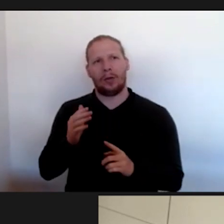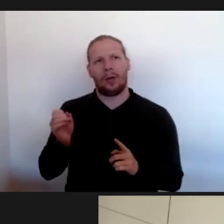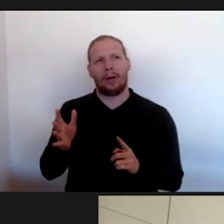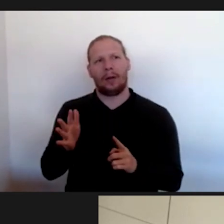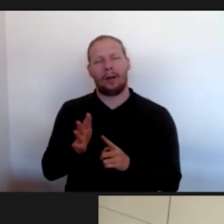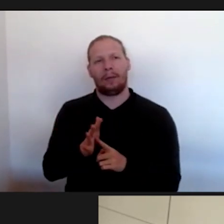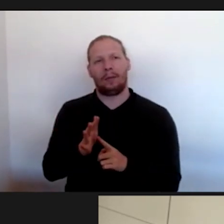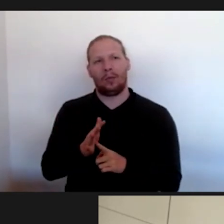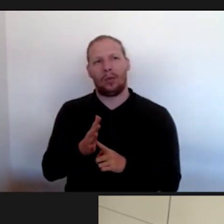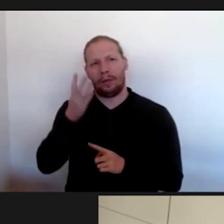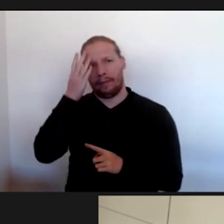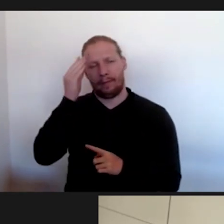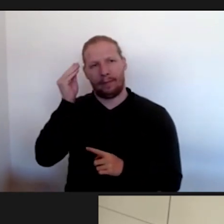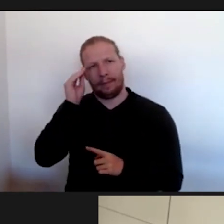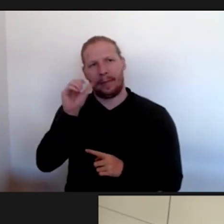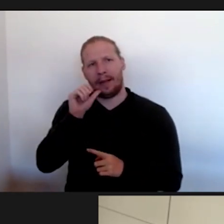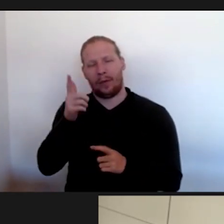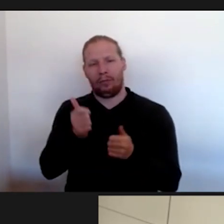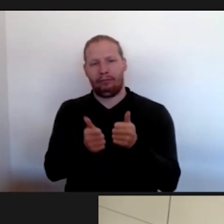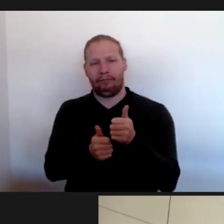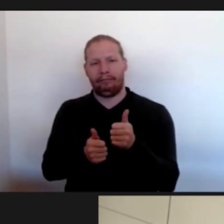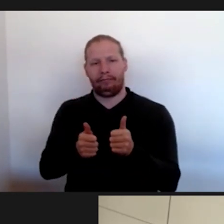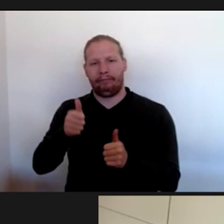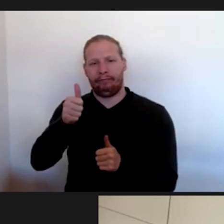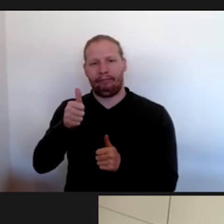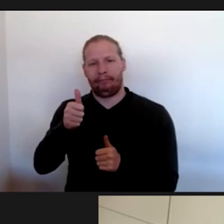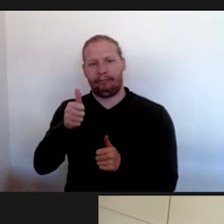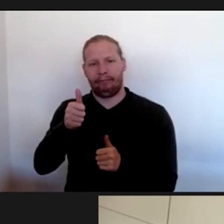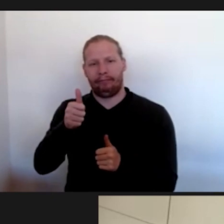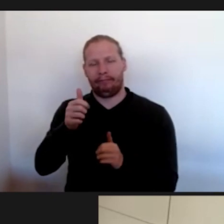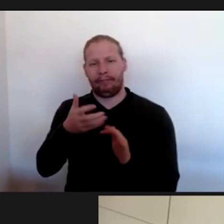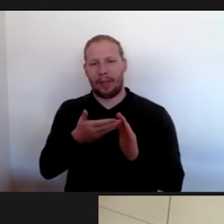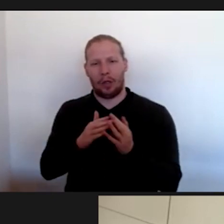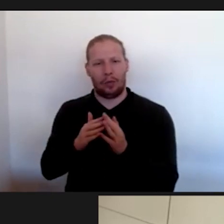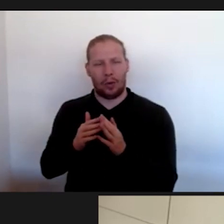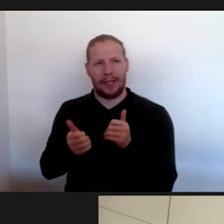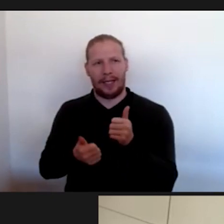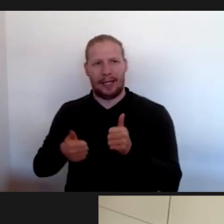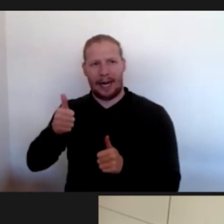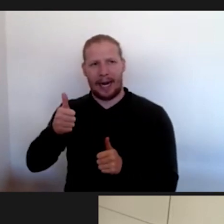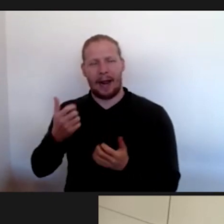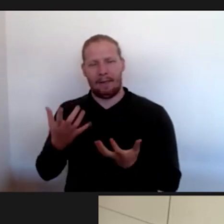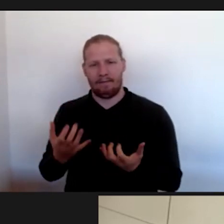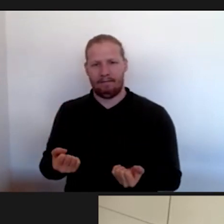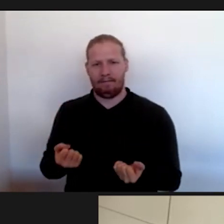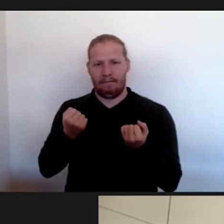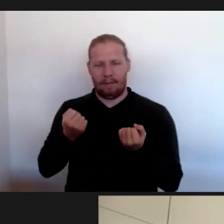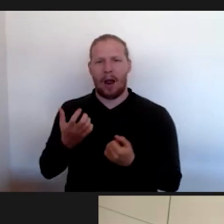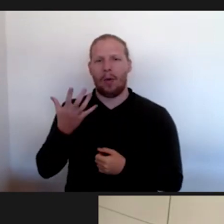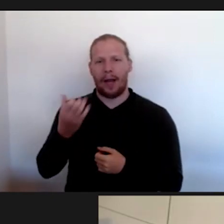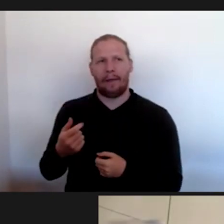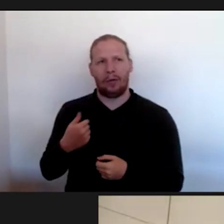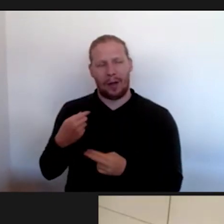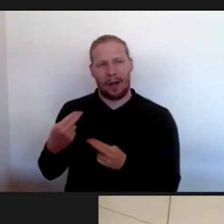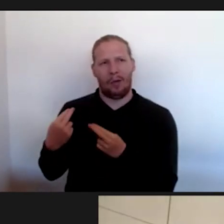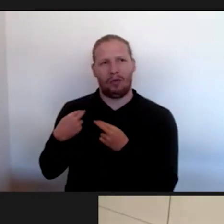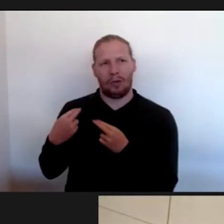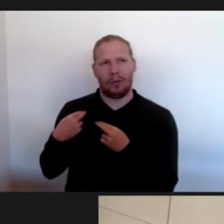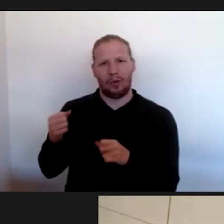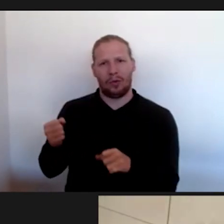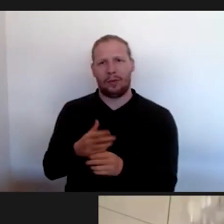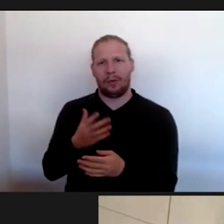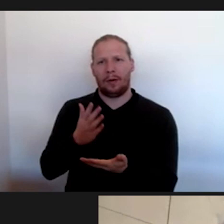if you're approaching the community leaders, they hold a level of power. And it is our responsibility to make sure